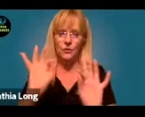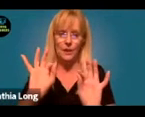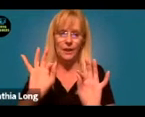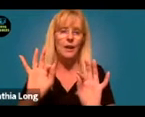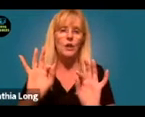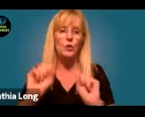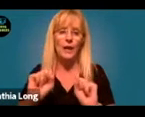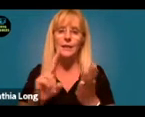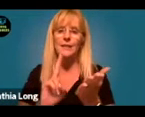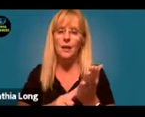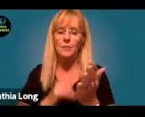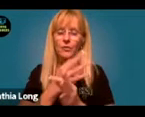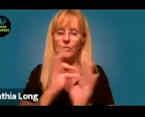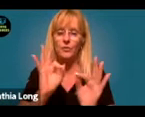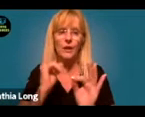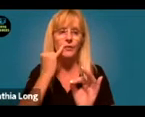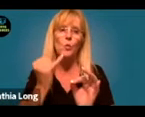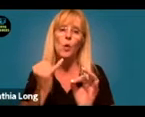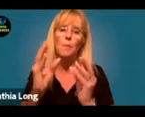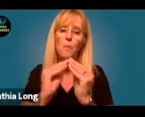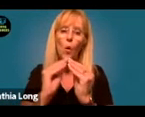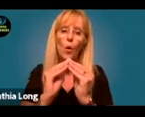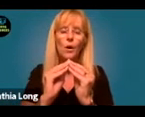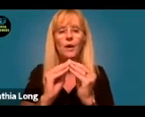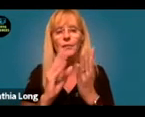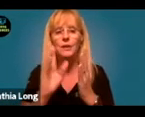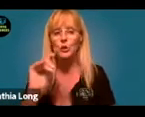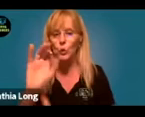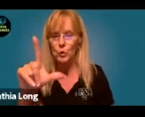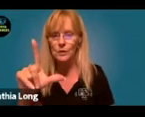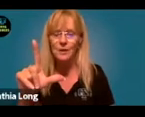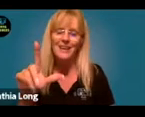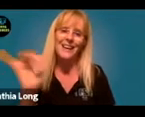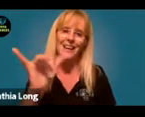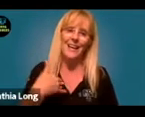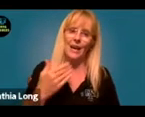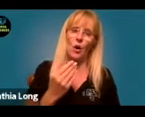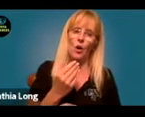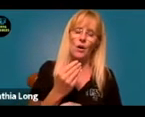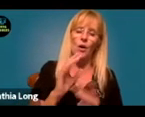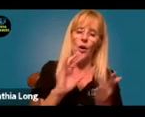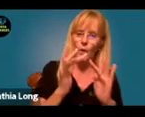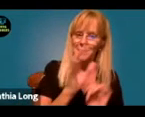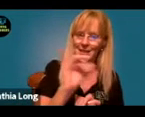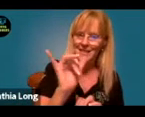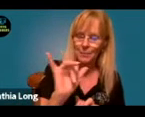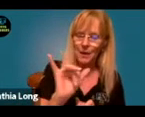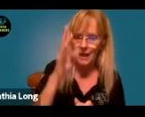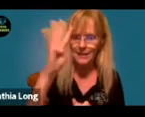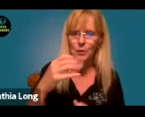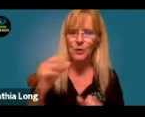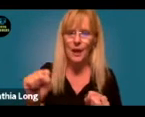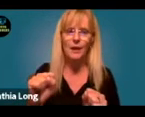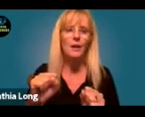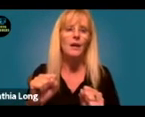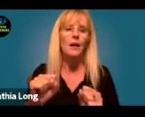is free. You can sign up for free. If you want more of the tools, kind of like at our website, same